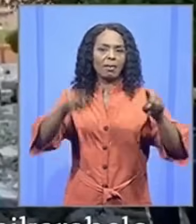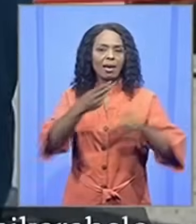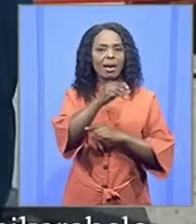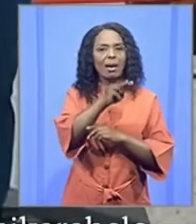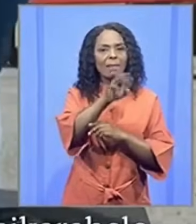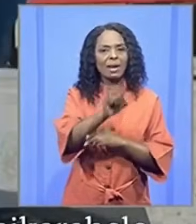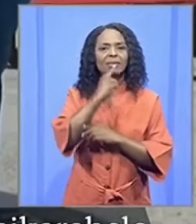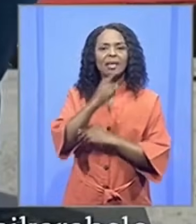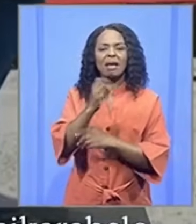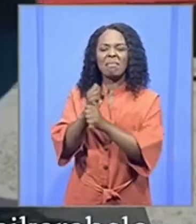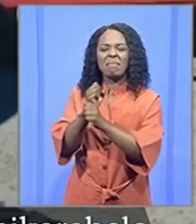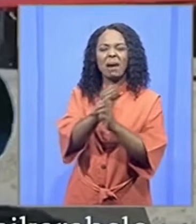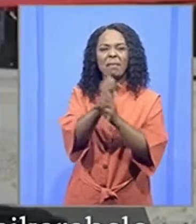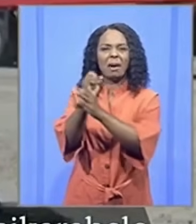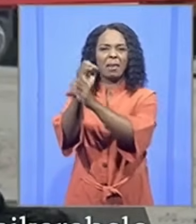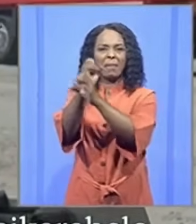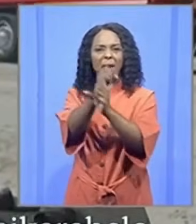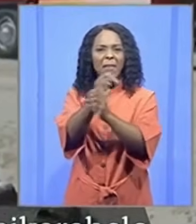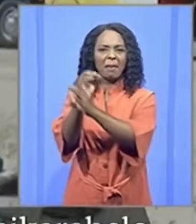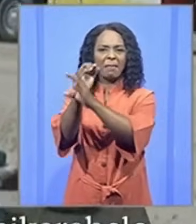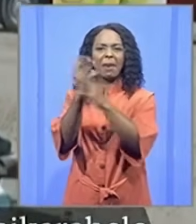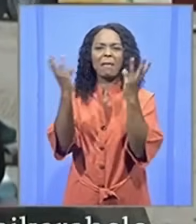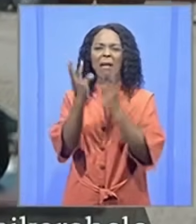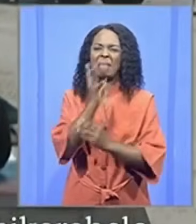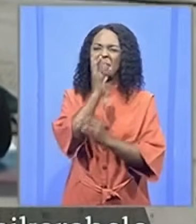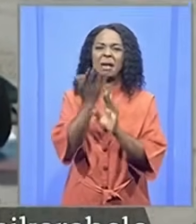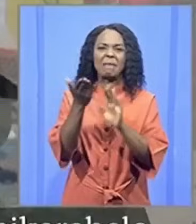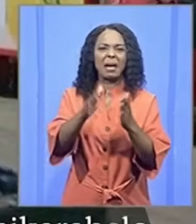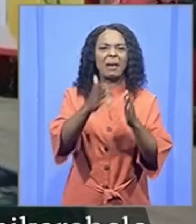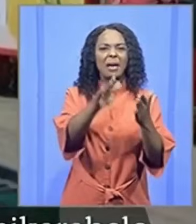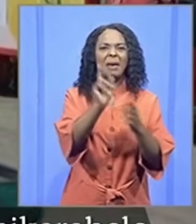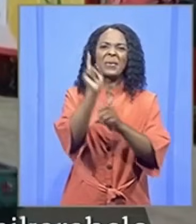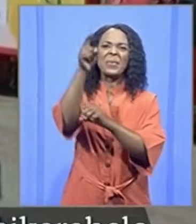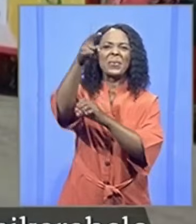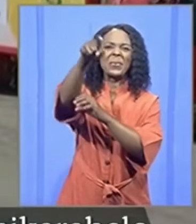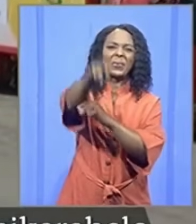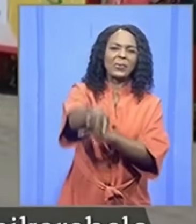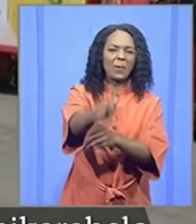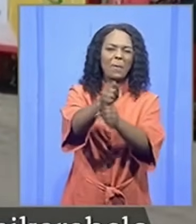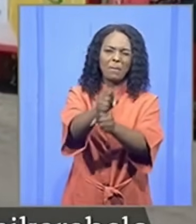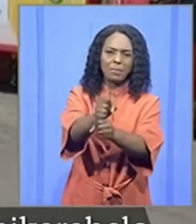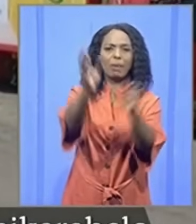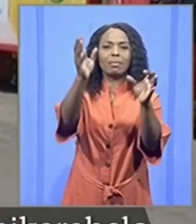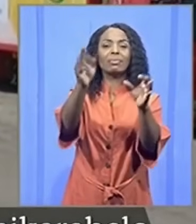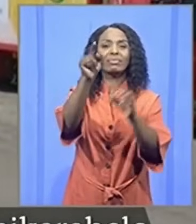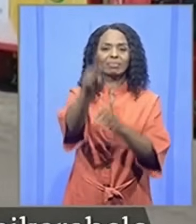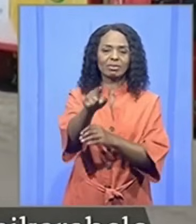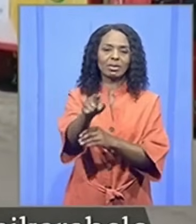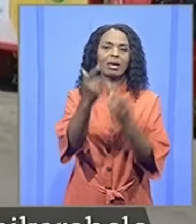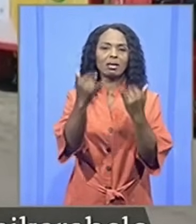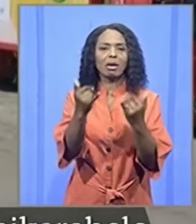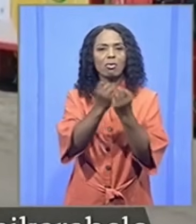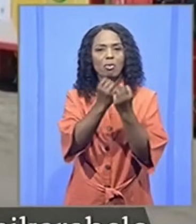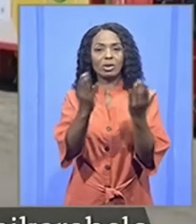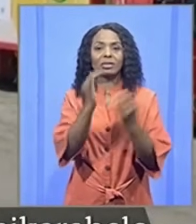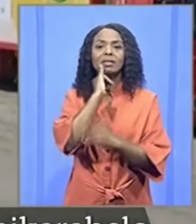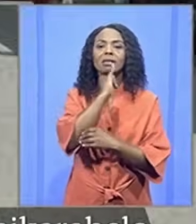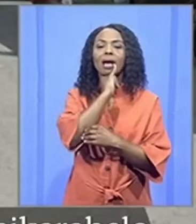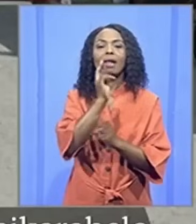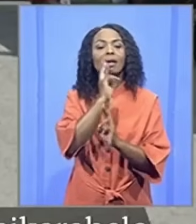makgolokgolo a batho ka methuthupo ya dipomo le dimisaele lefaufaung e le go seo se hlotšego go ikarabela ga